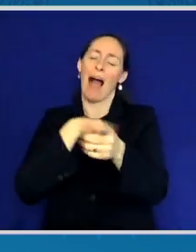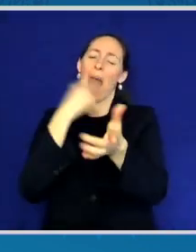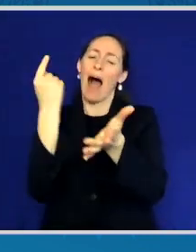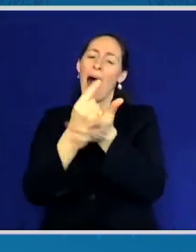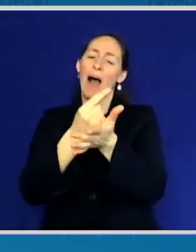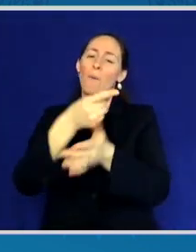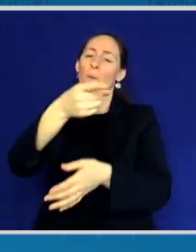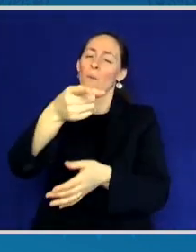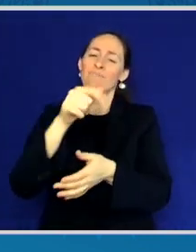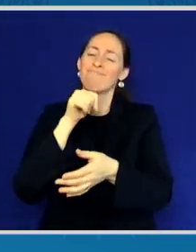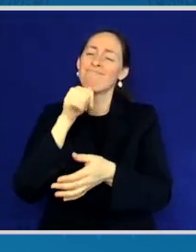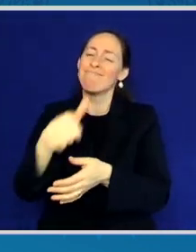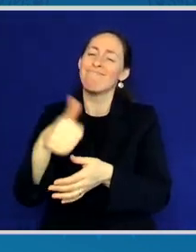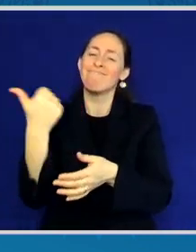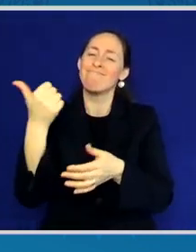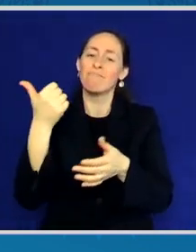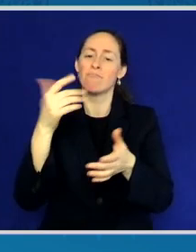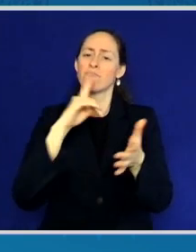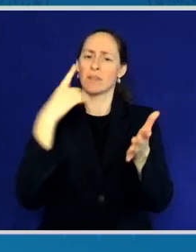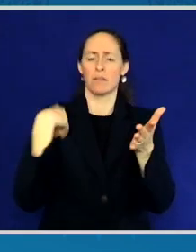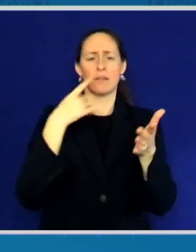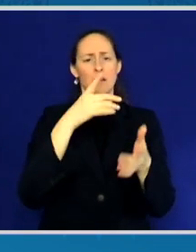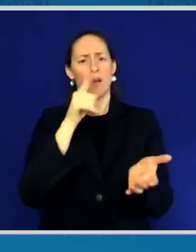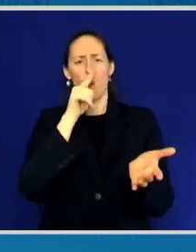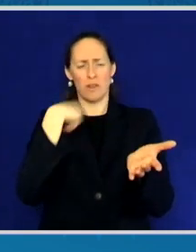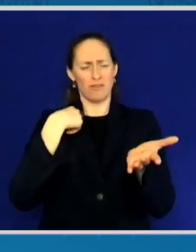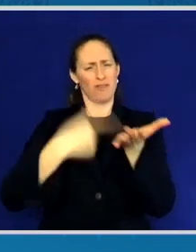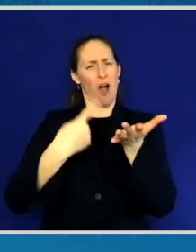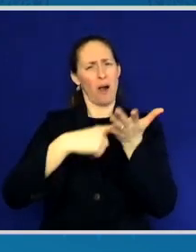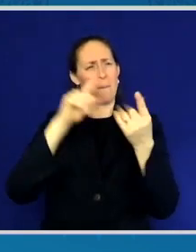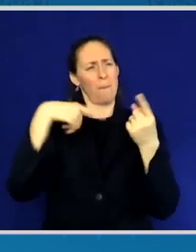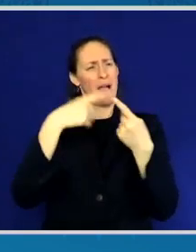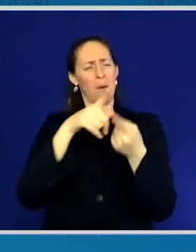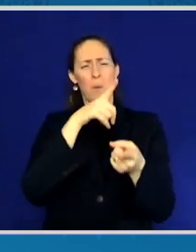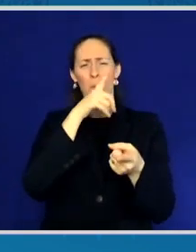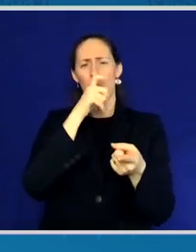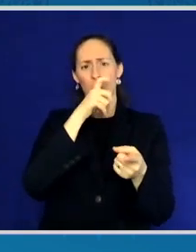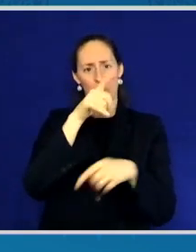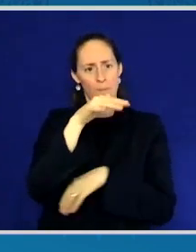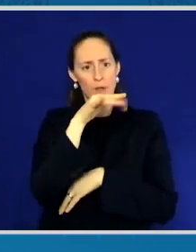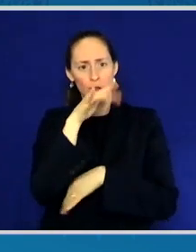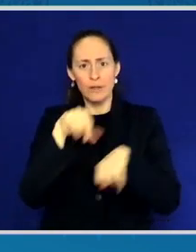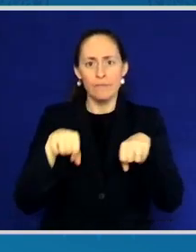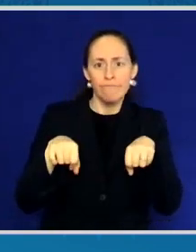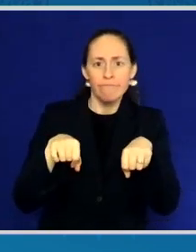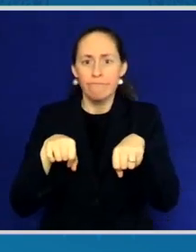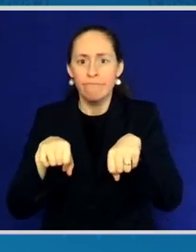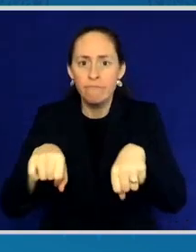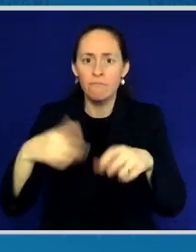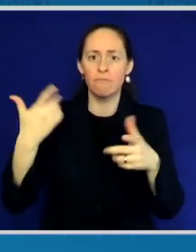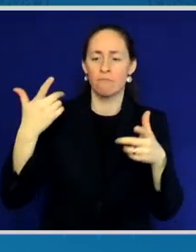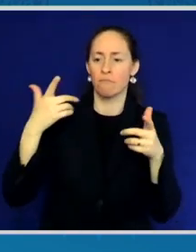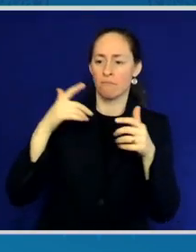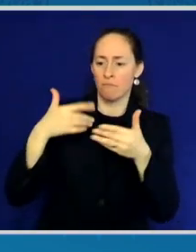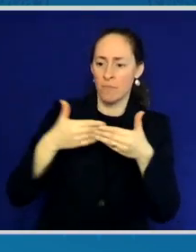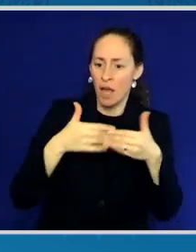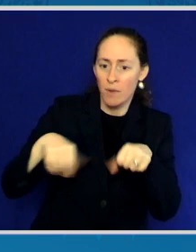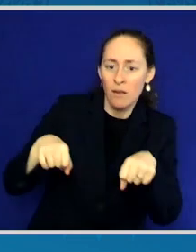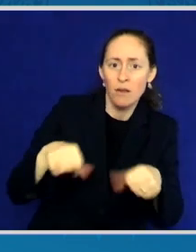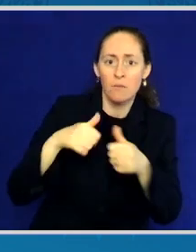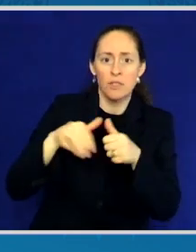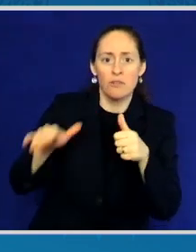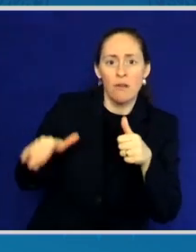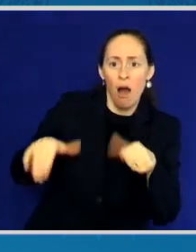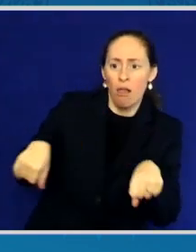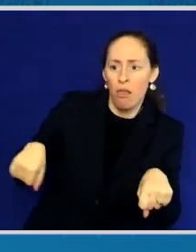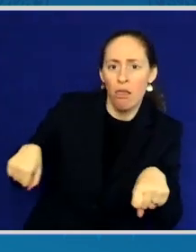moms who need to walk on the sidewalk to get to the bus, pushing a stroller, walking a toddler, they are not identifying their problem through the lens of